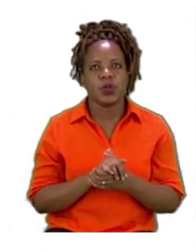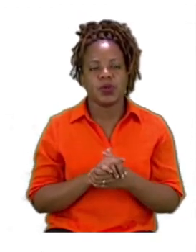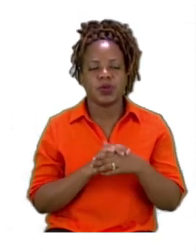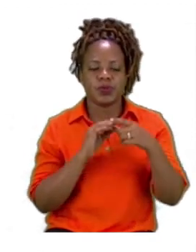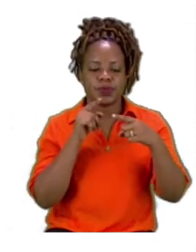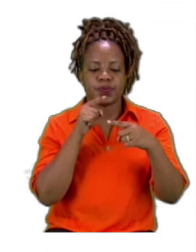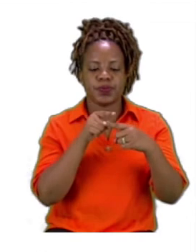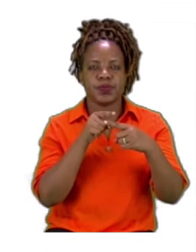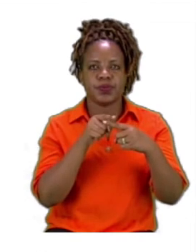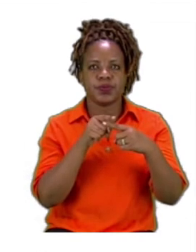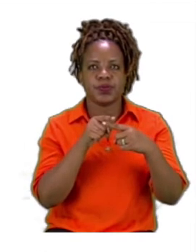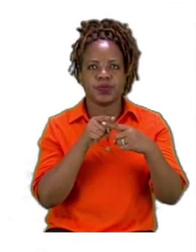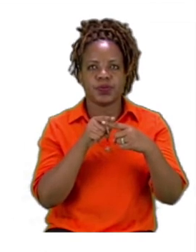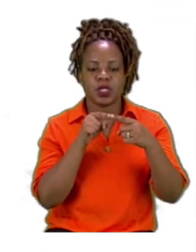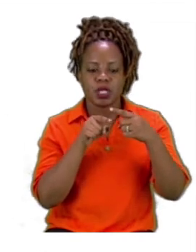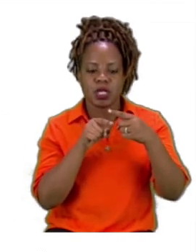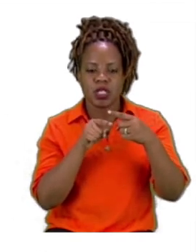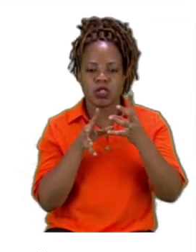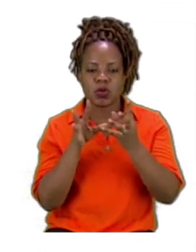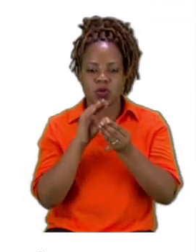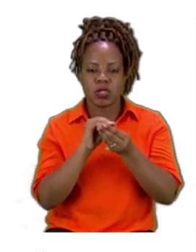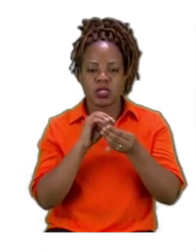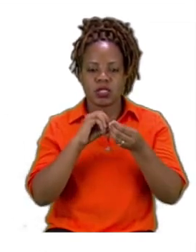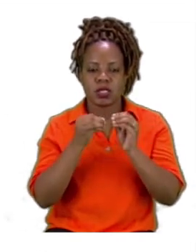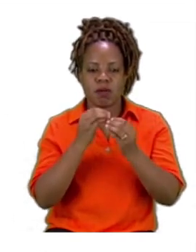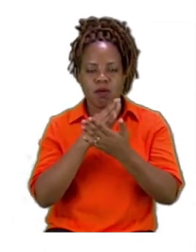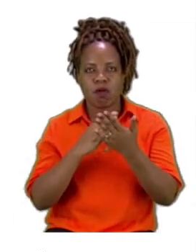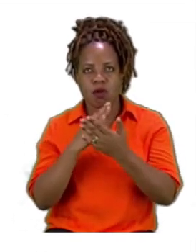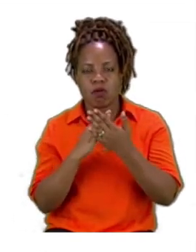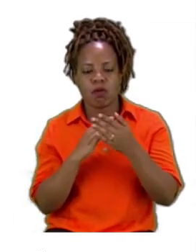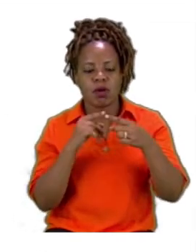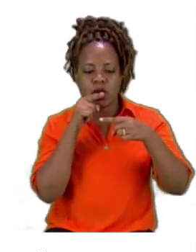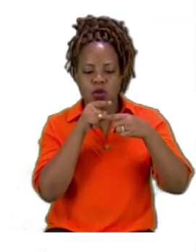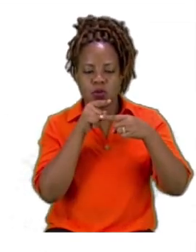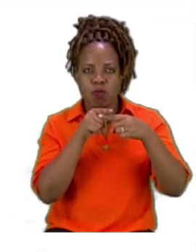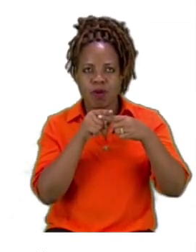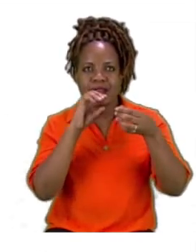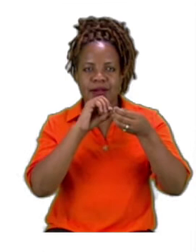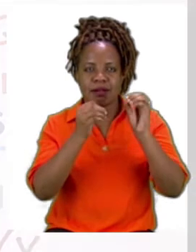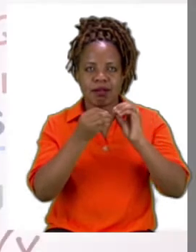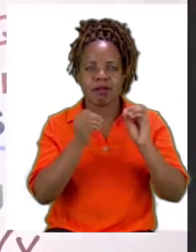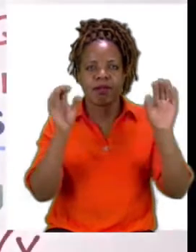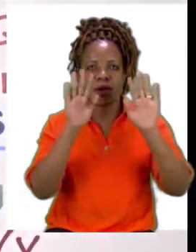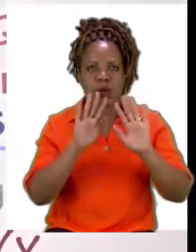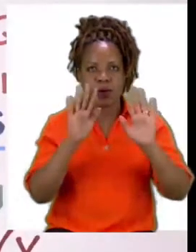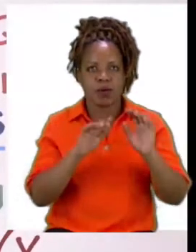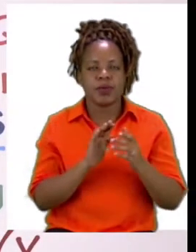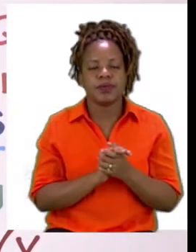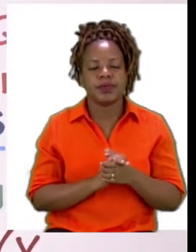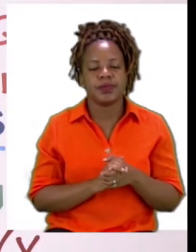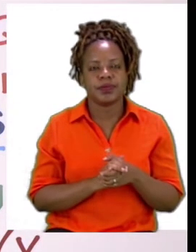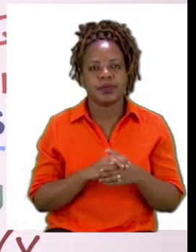top number is the one that you are going to color. Take your time. Make sure that